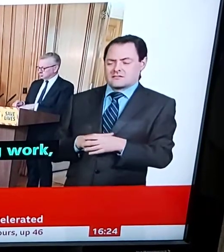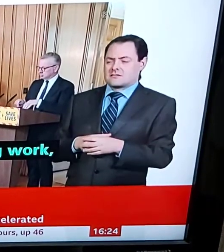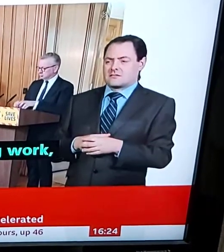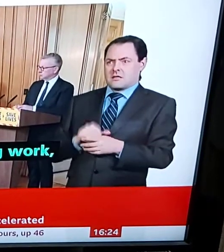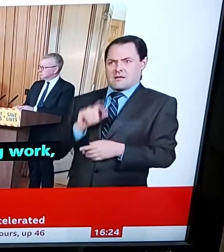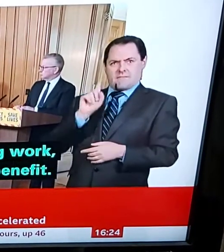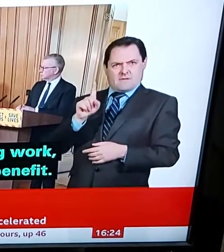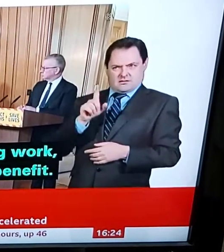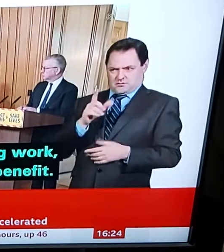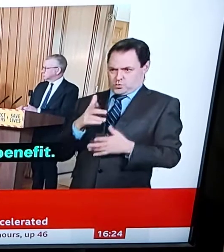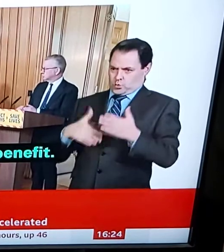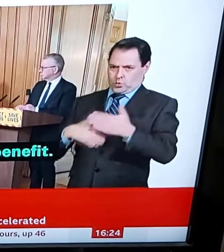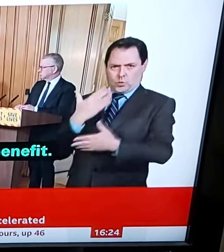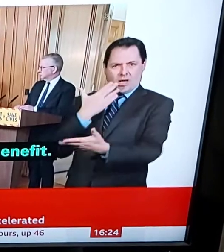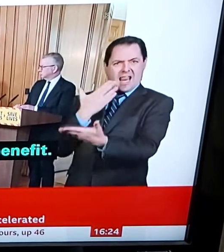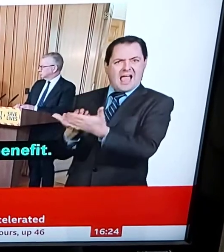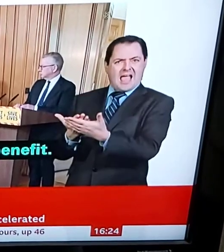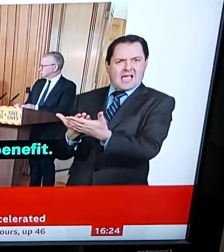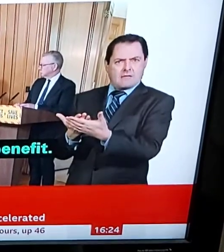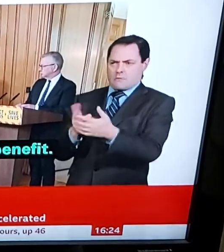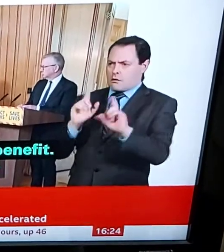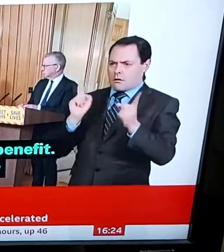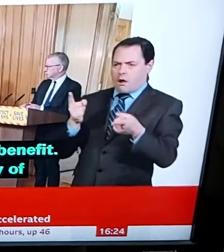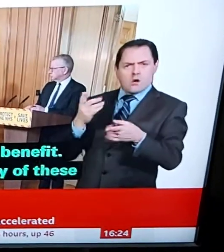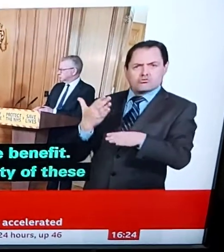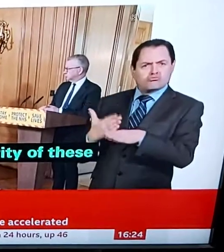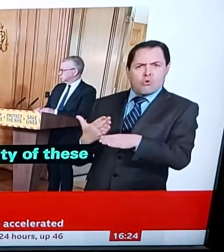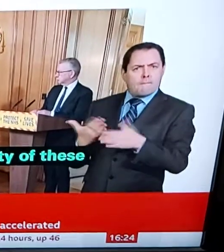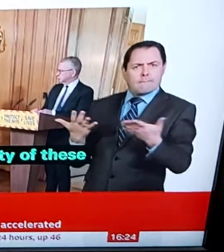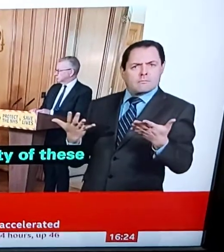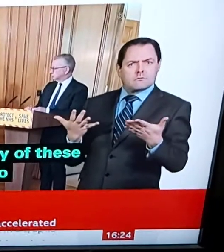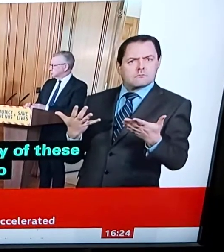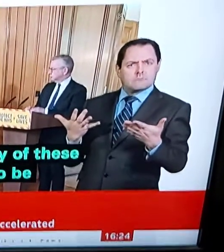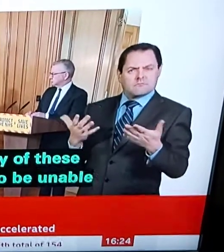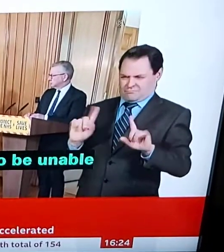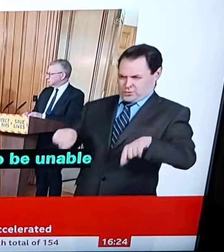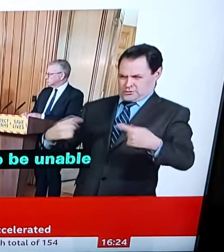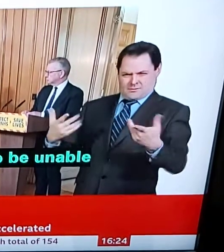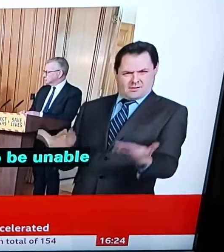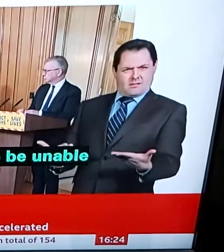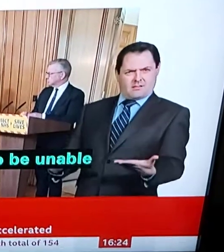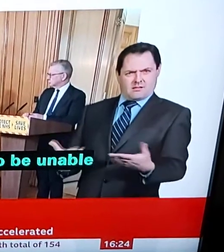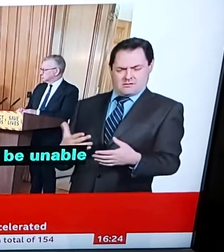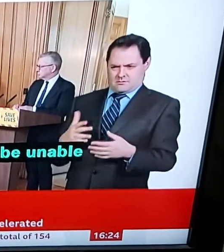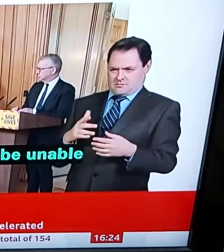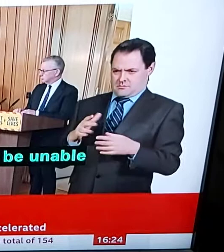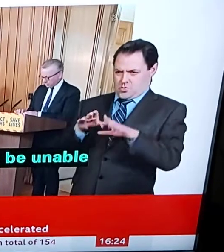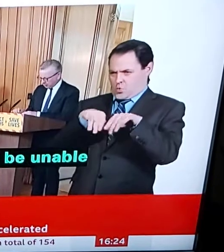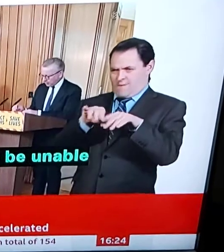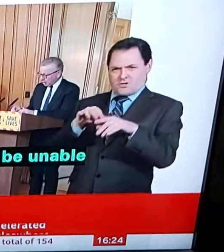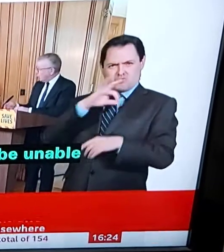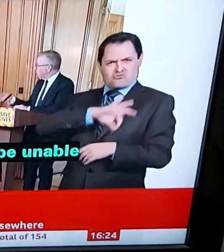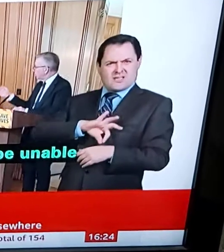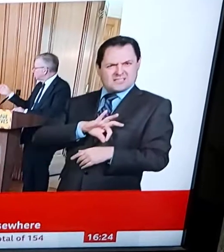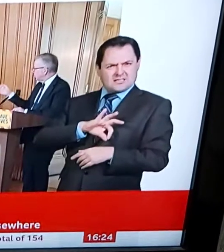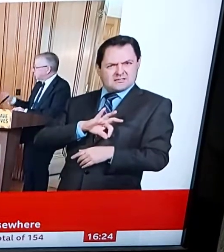majority of these new claimants are going to be unable to seek work, is it right that Universal Credit be made more